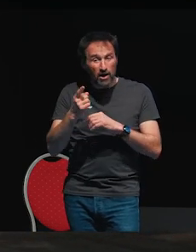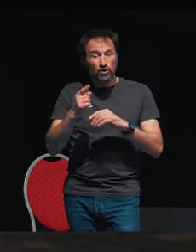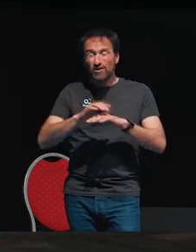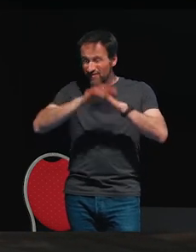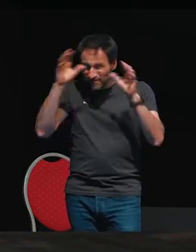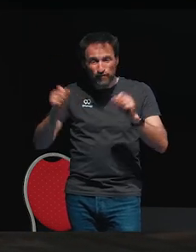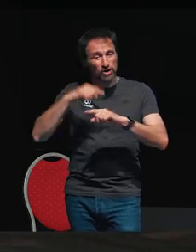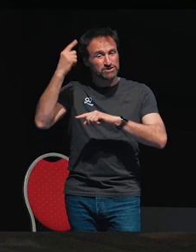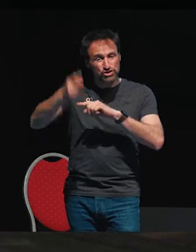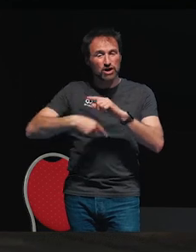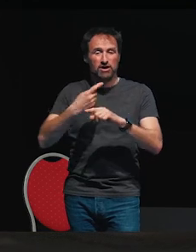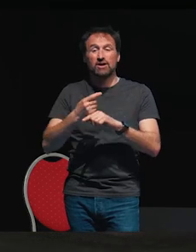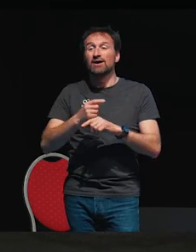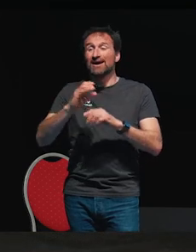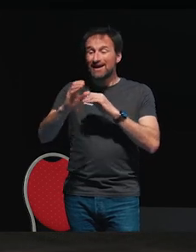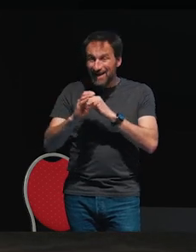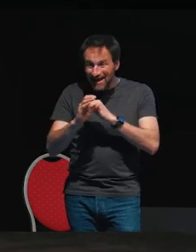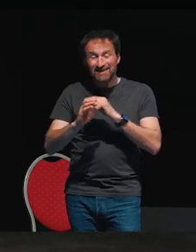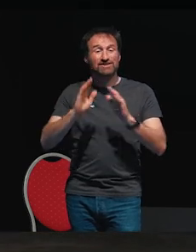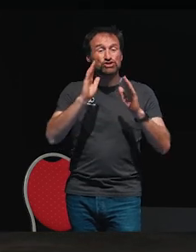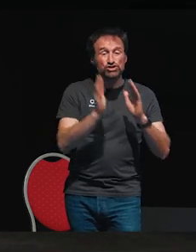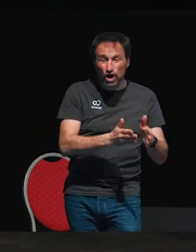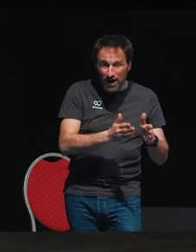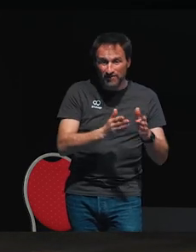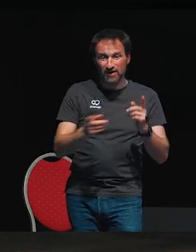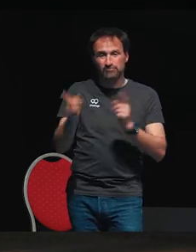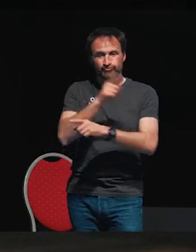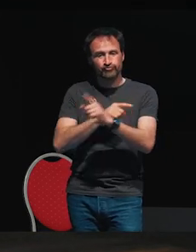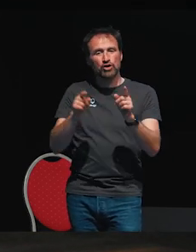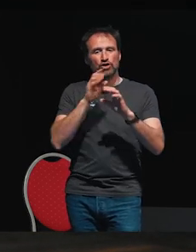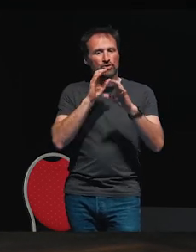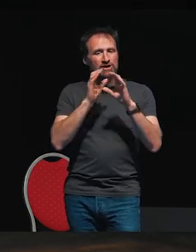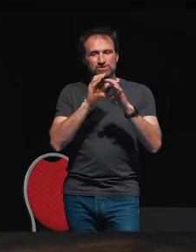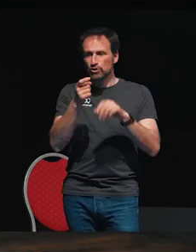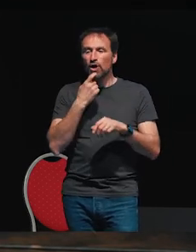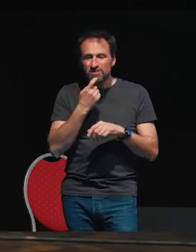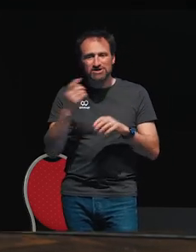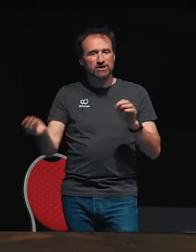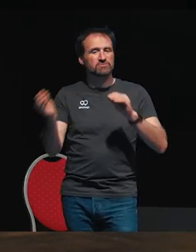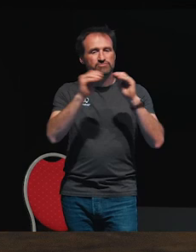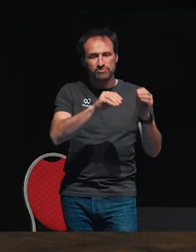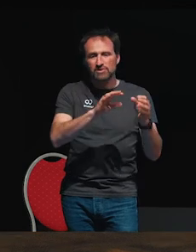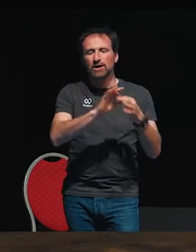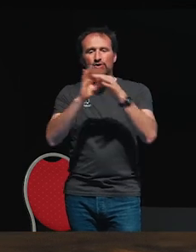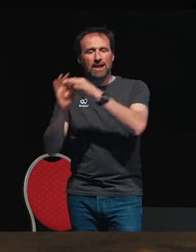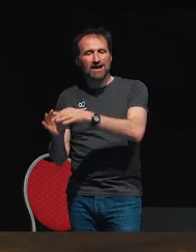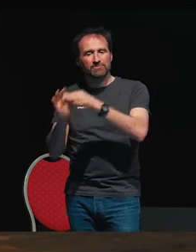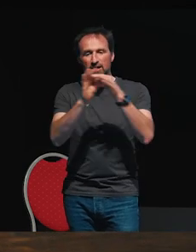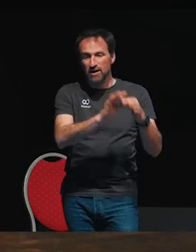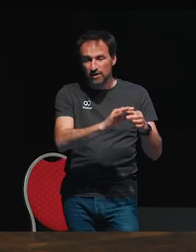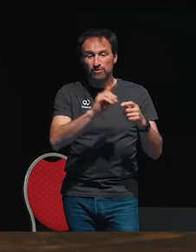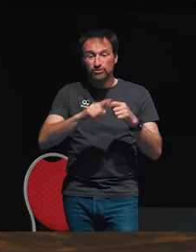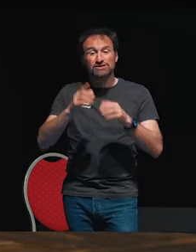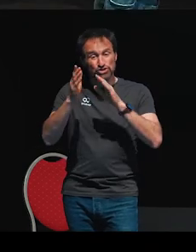those objects that are serializable to the server, and then the server pushes you the next event. And